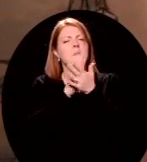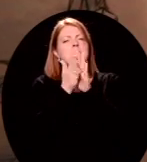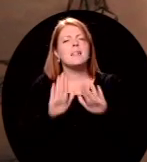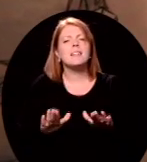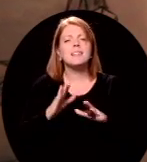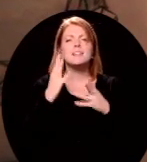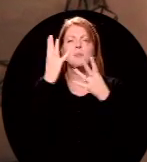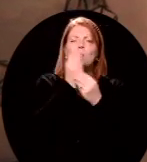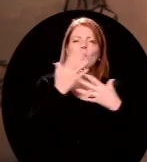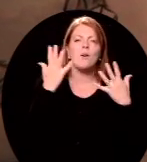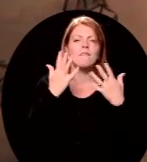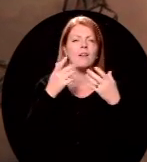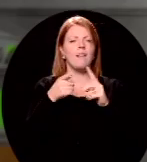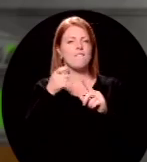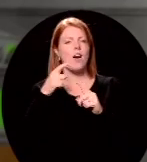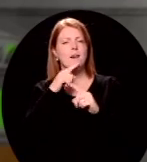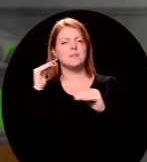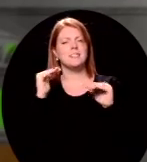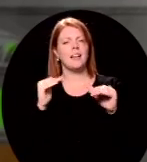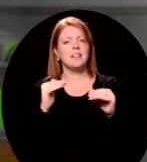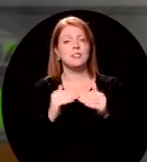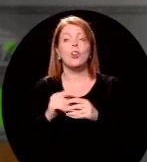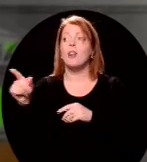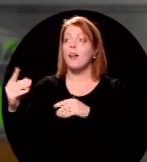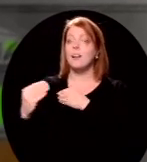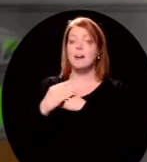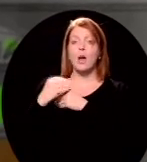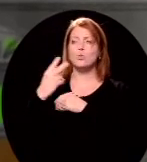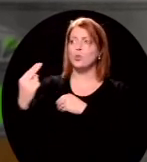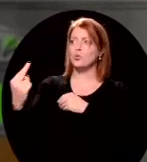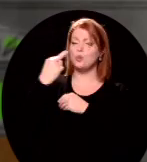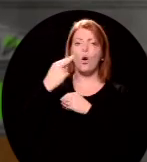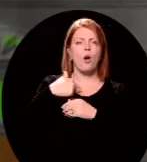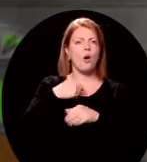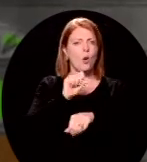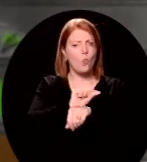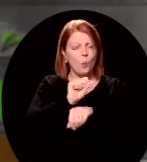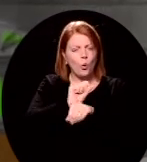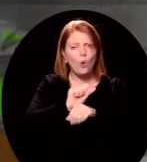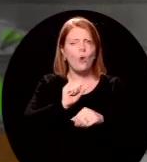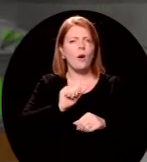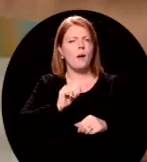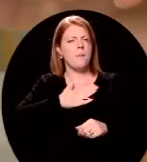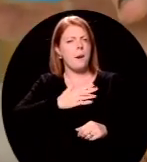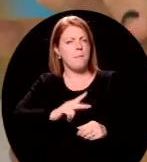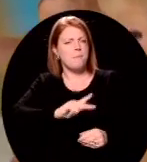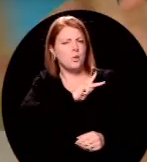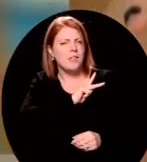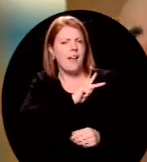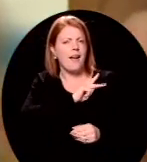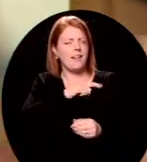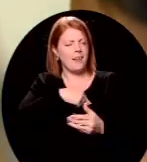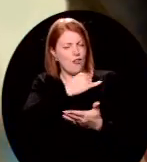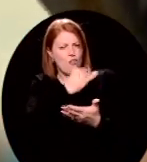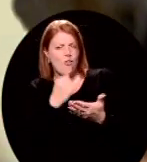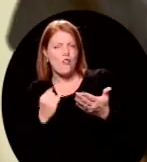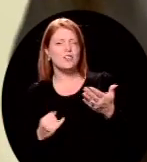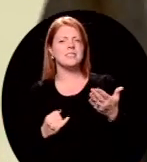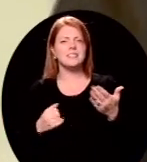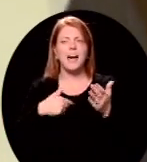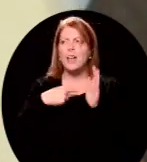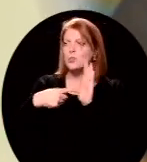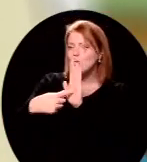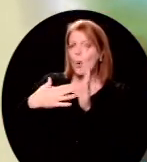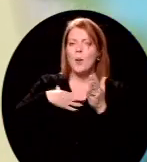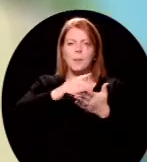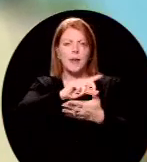and beauty that you can get from it. My counselor saw my artistic personality, I think, when I would show